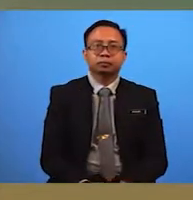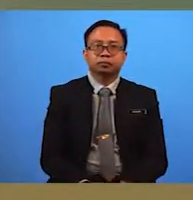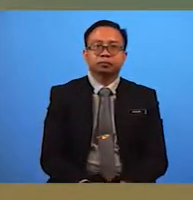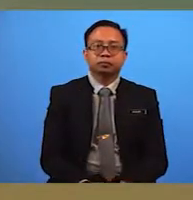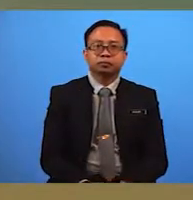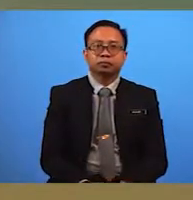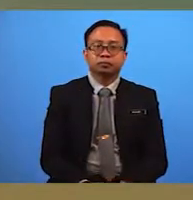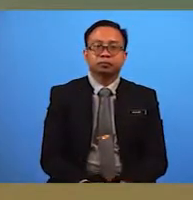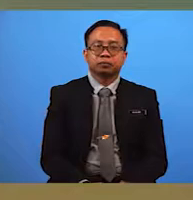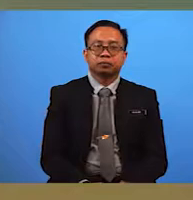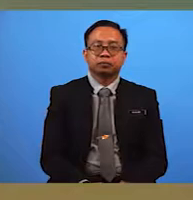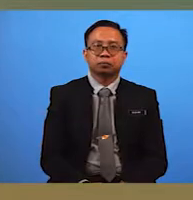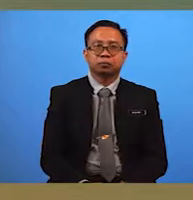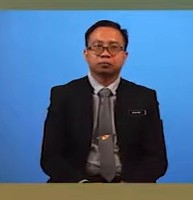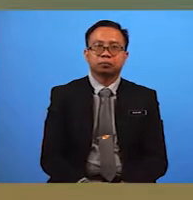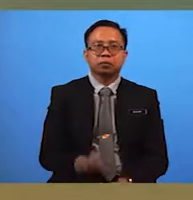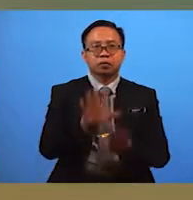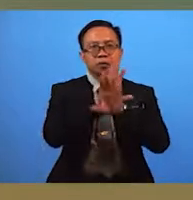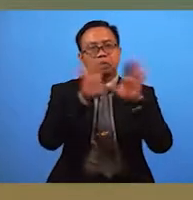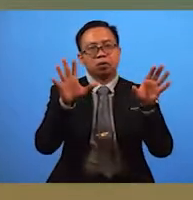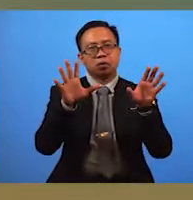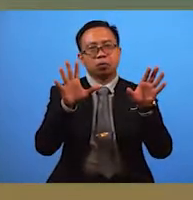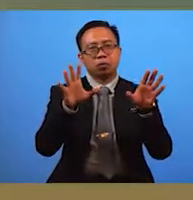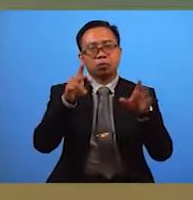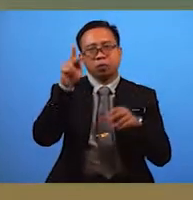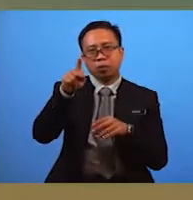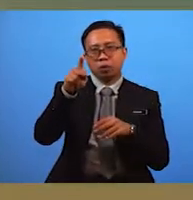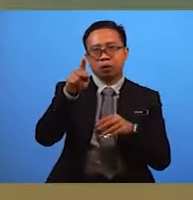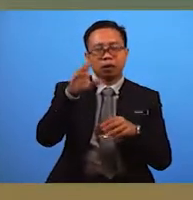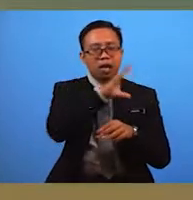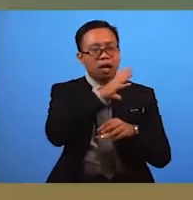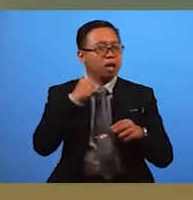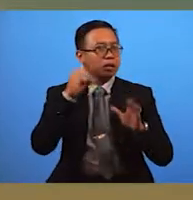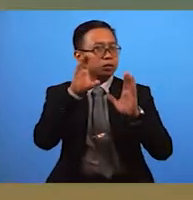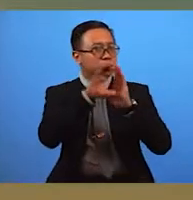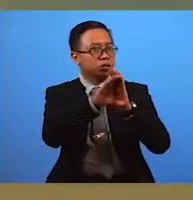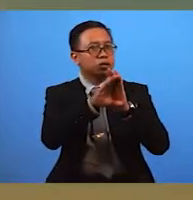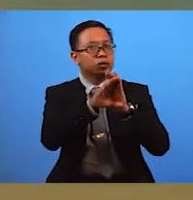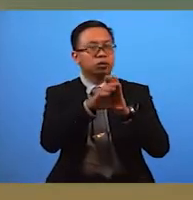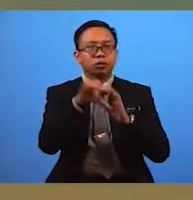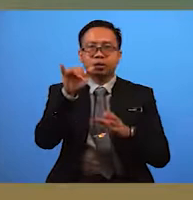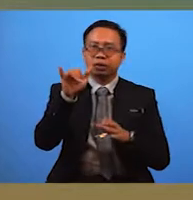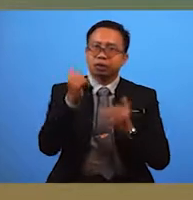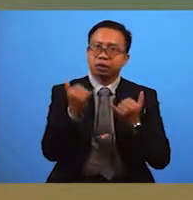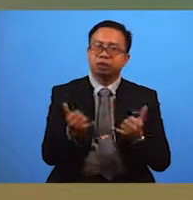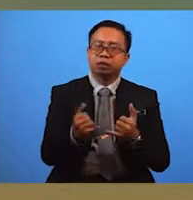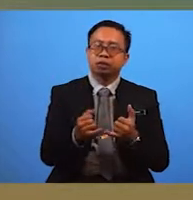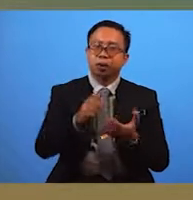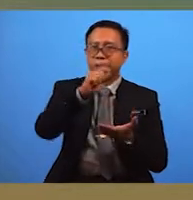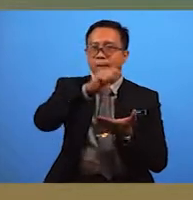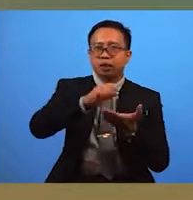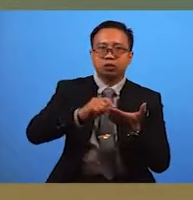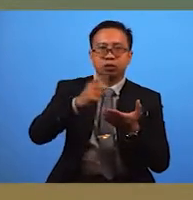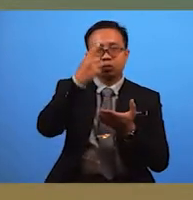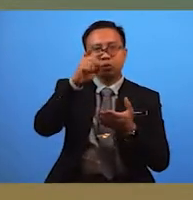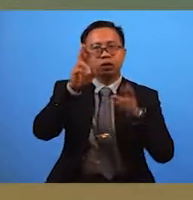I like that. No content points and examples are needed here. Your message to the reader should